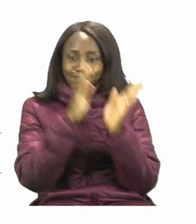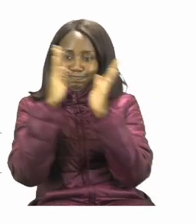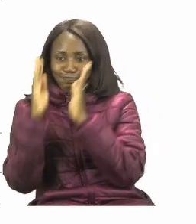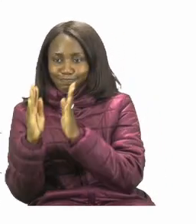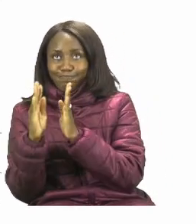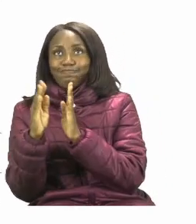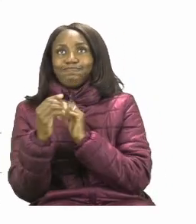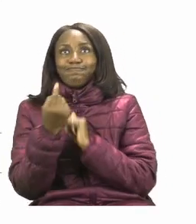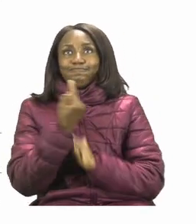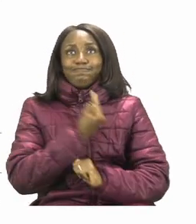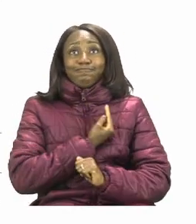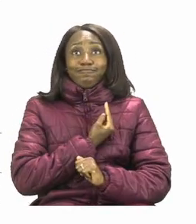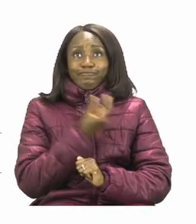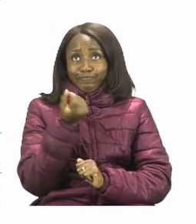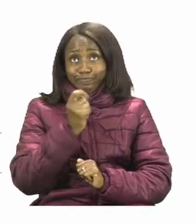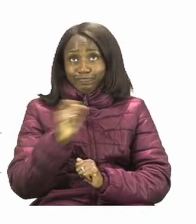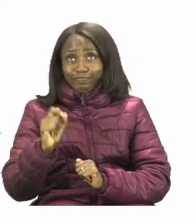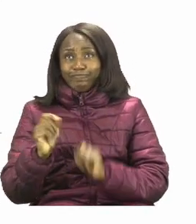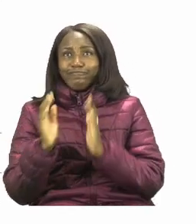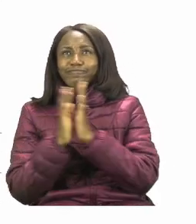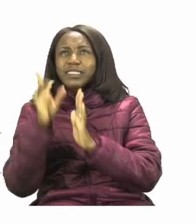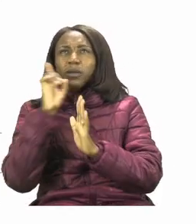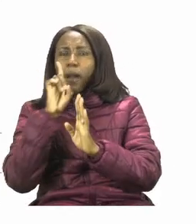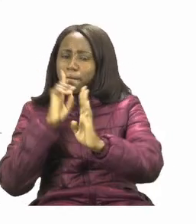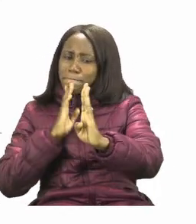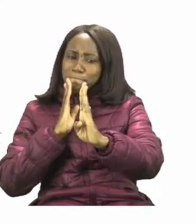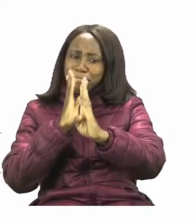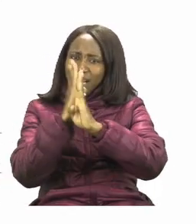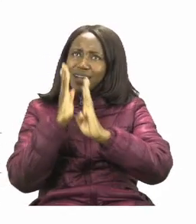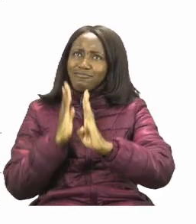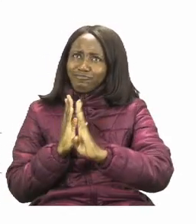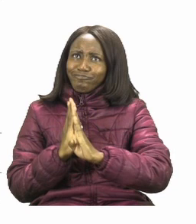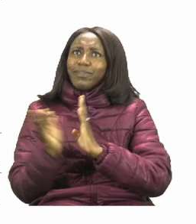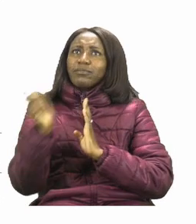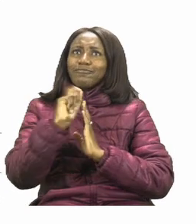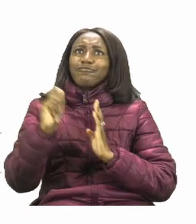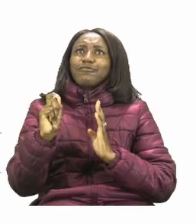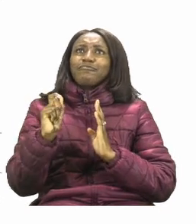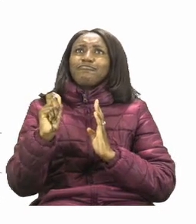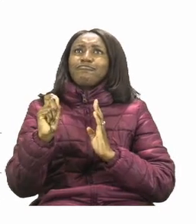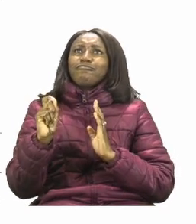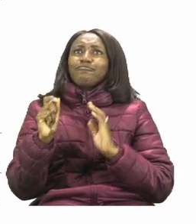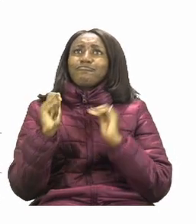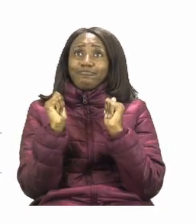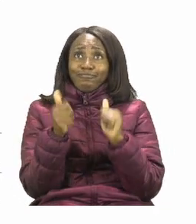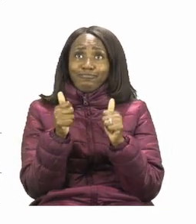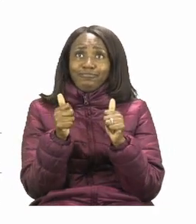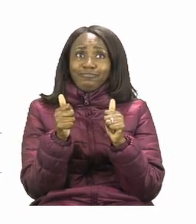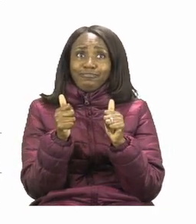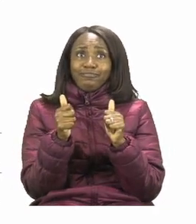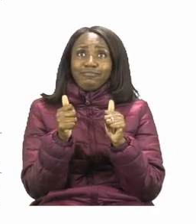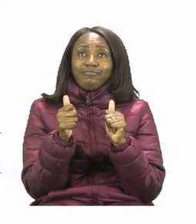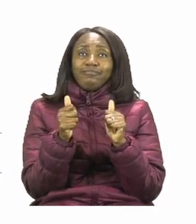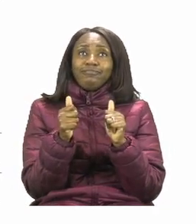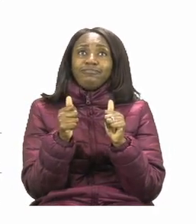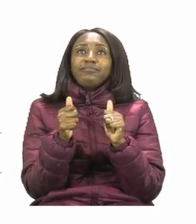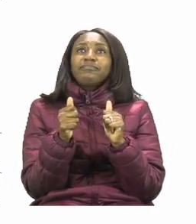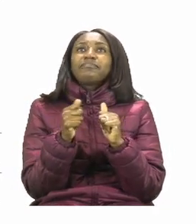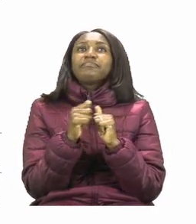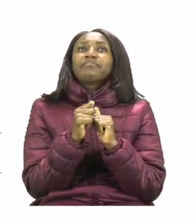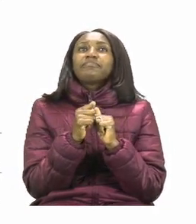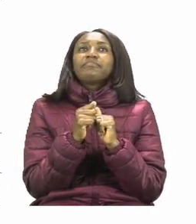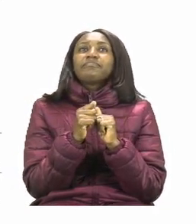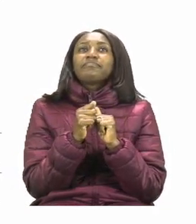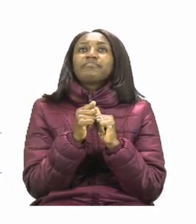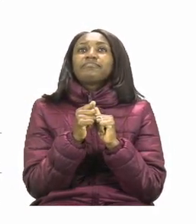Be very careful and make sure that all your letters are the same size. Now that we are done with the first